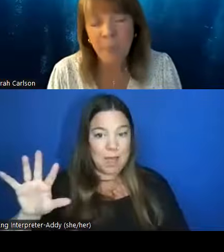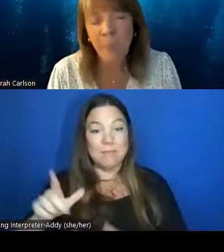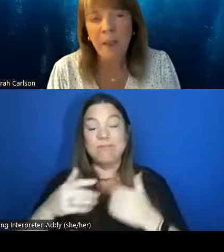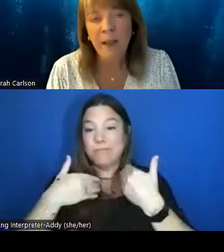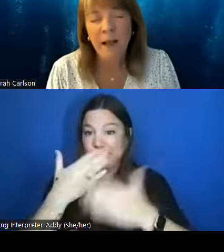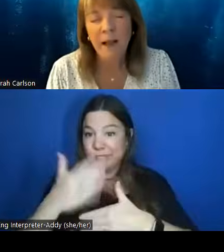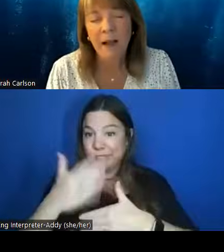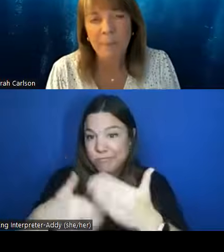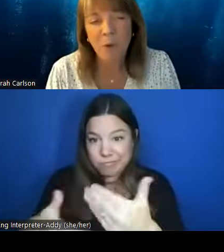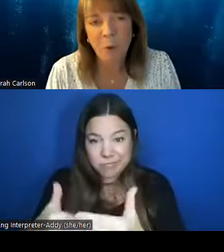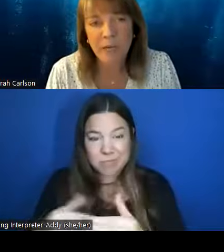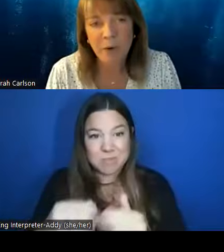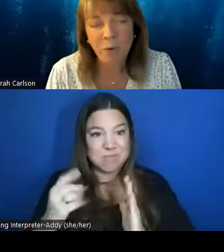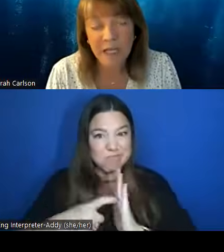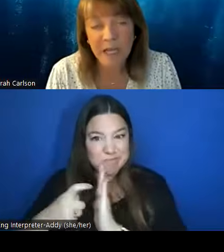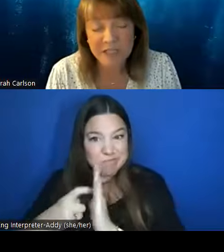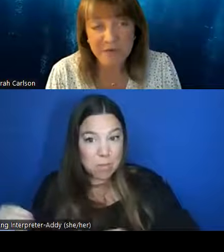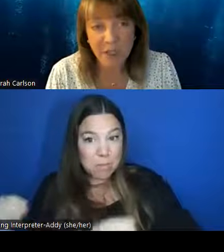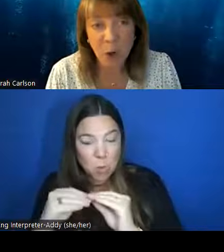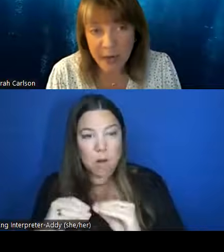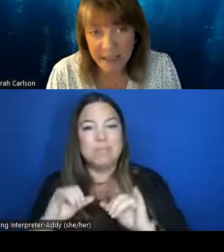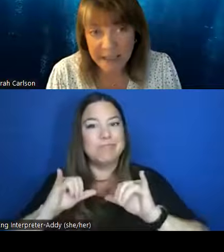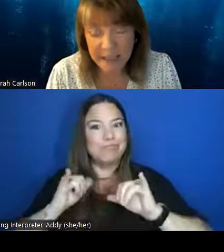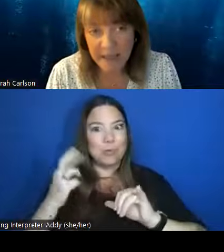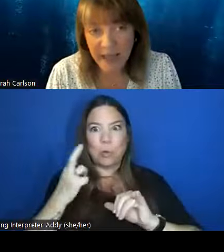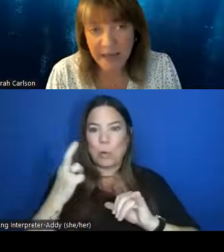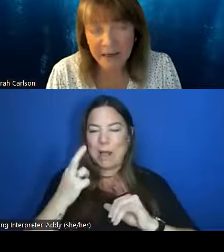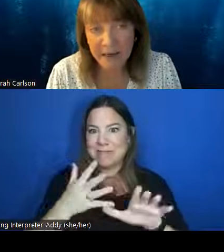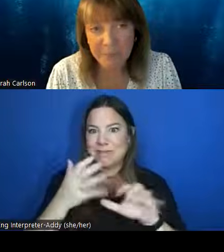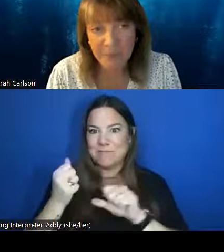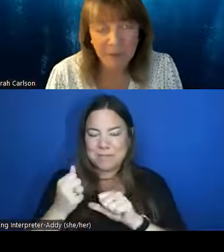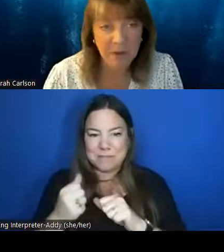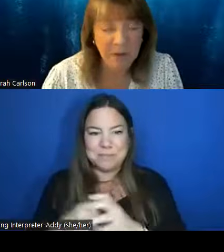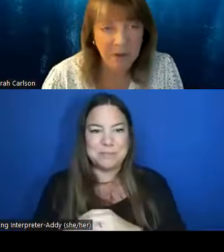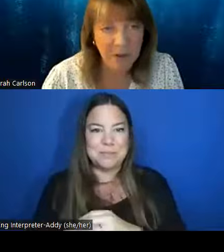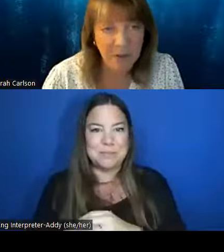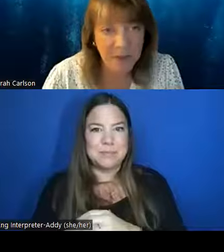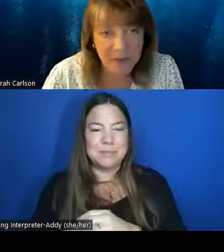underway, we realized fairly quickly that